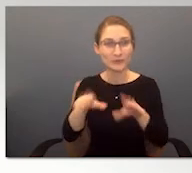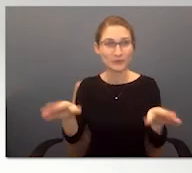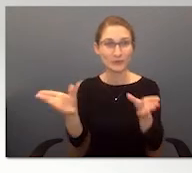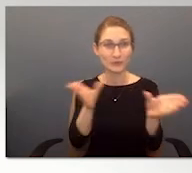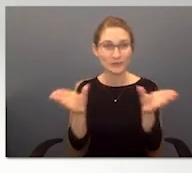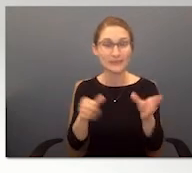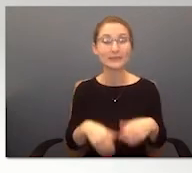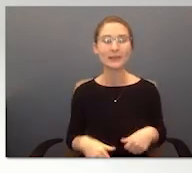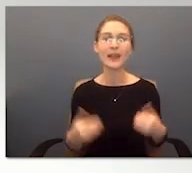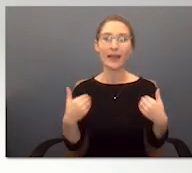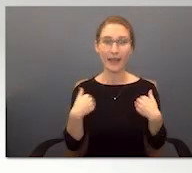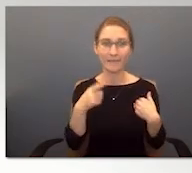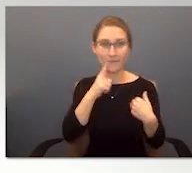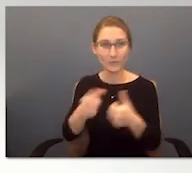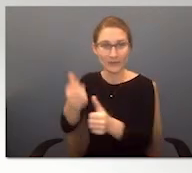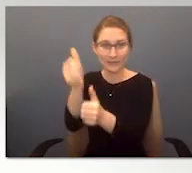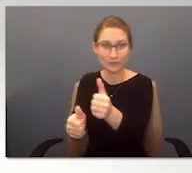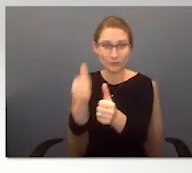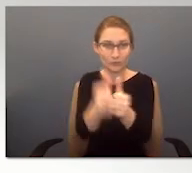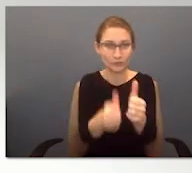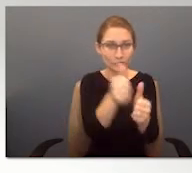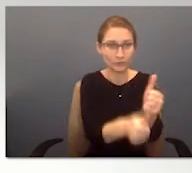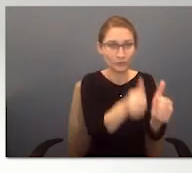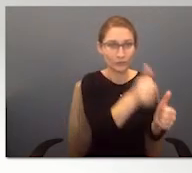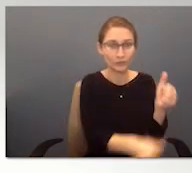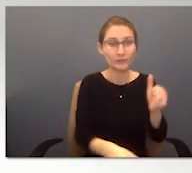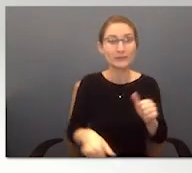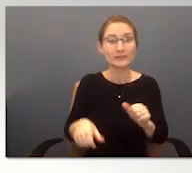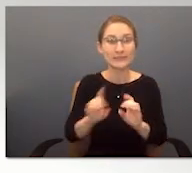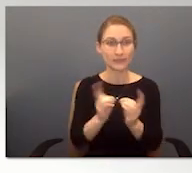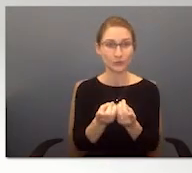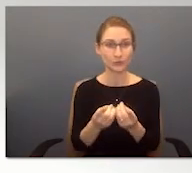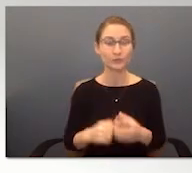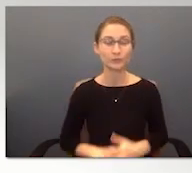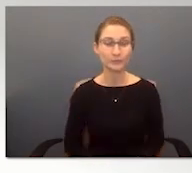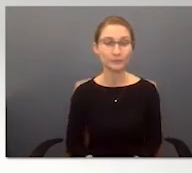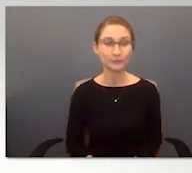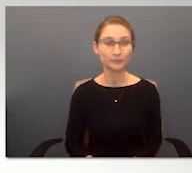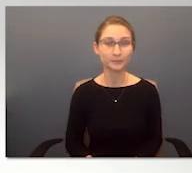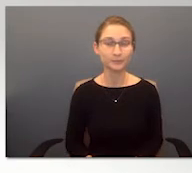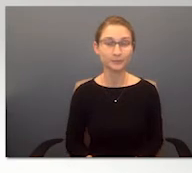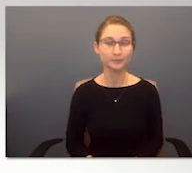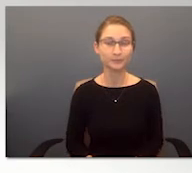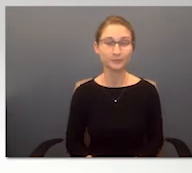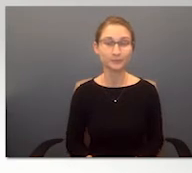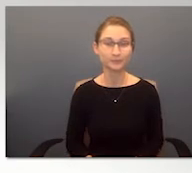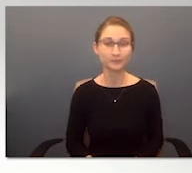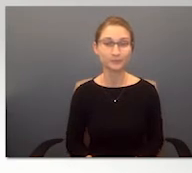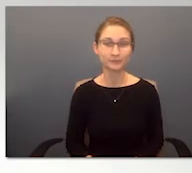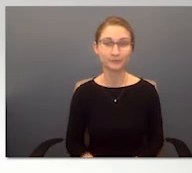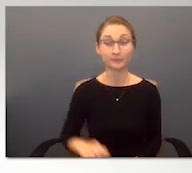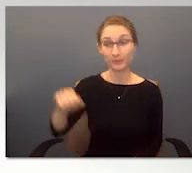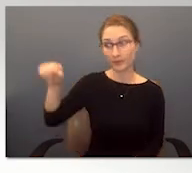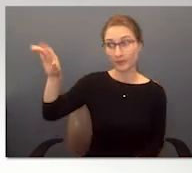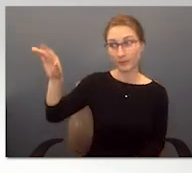Health, Deputy Secretary for County Health Systems, and Deputy Secretary for Operations. And